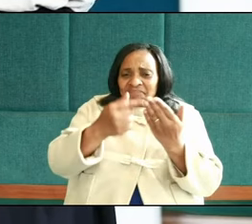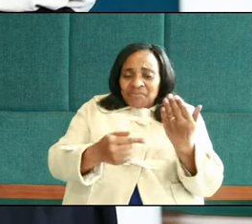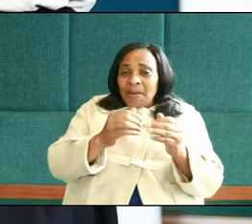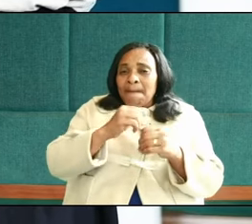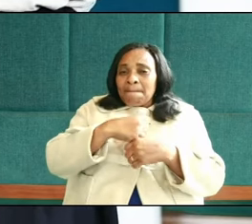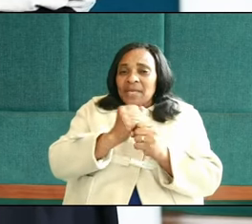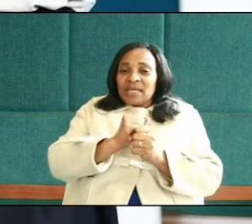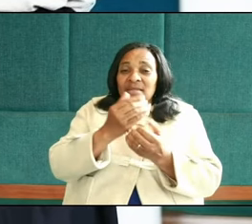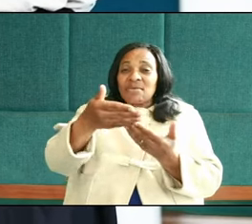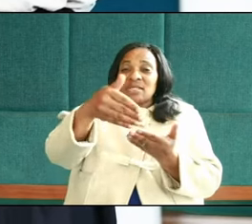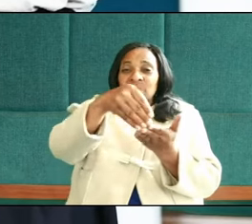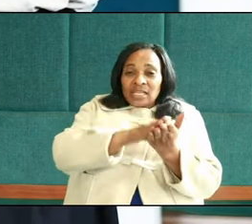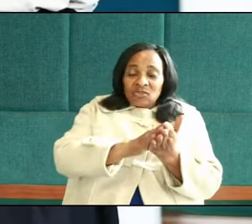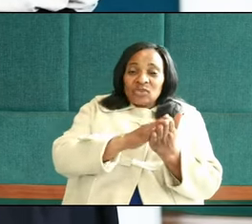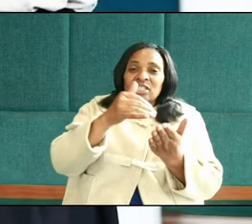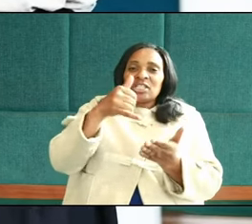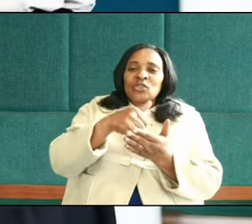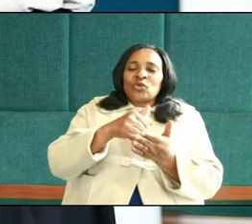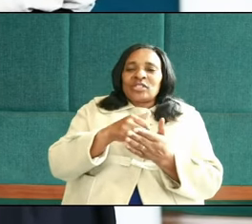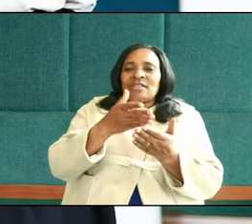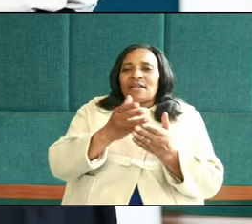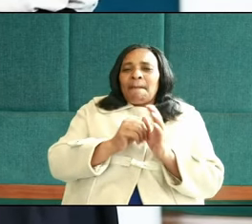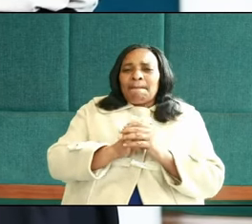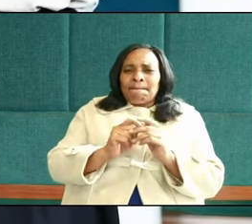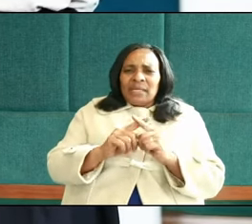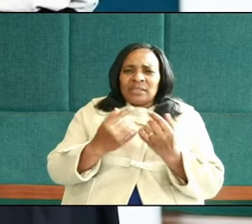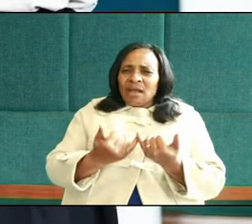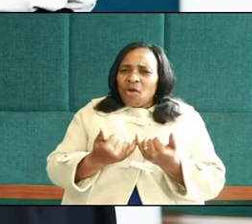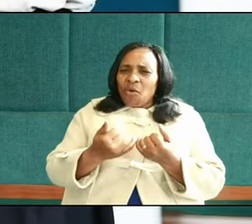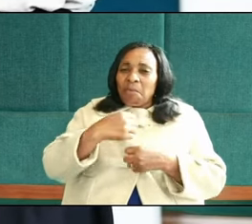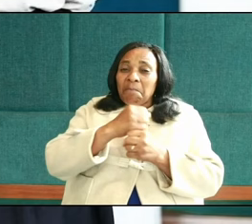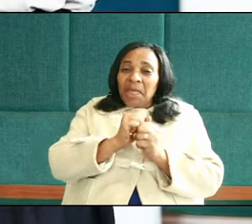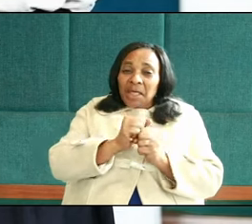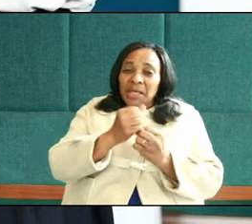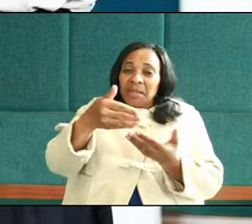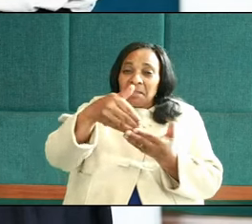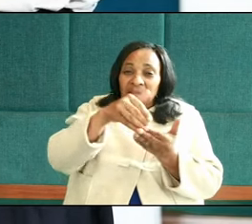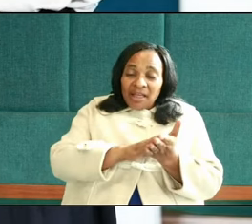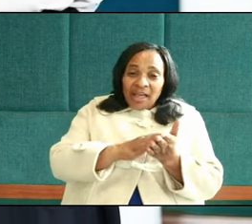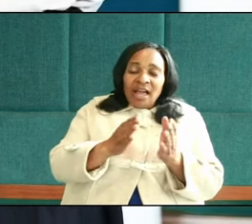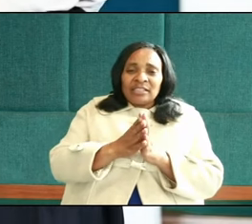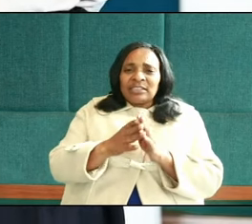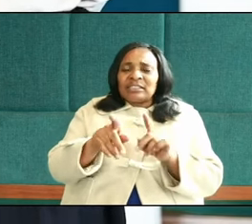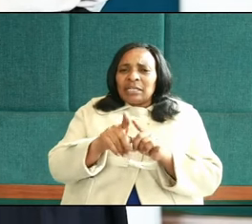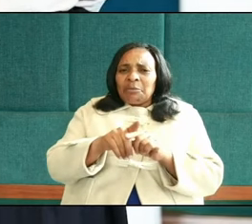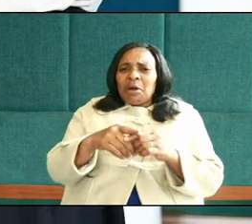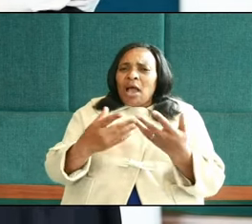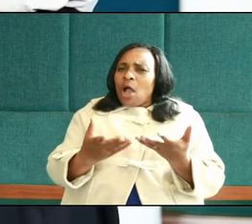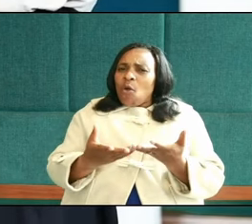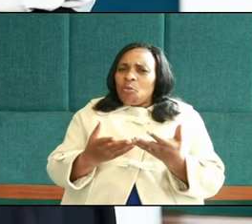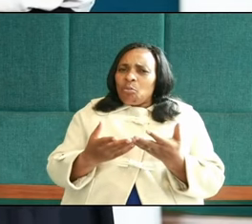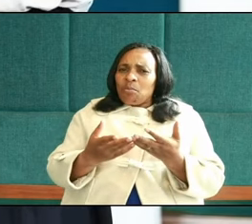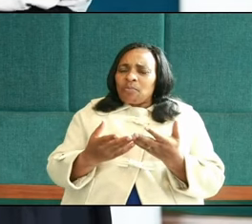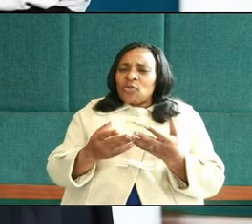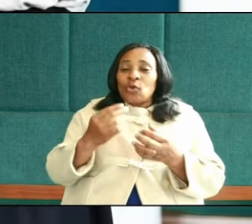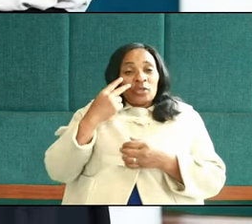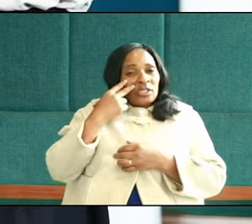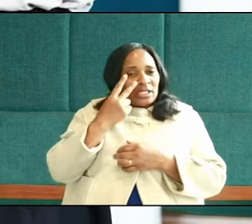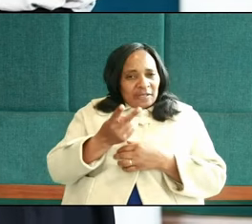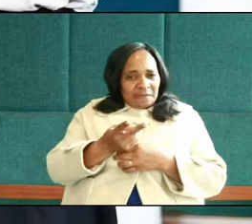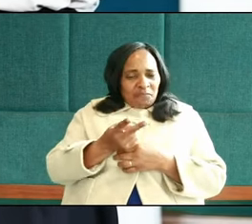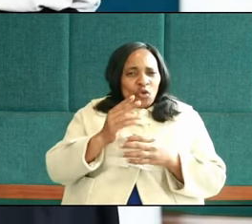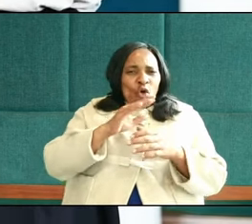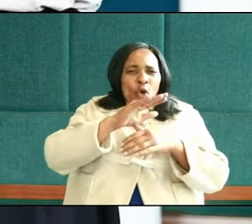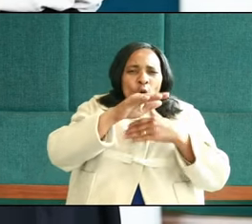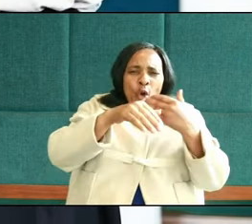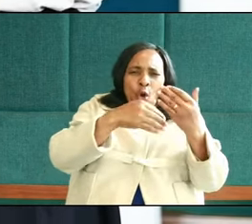sandwich, including the knife. It is just messy trying to make a peanut butter and jelly sandwich with just your fingers. You see, all